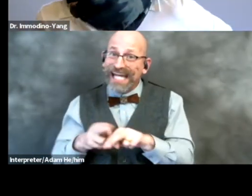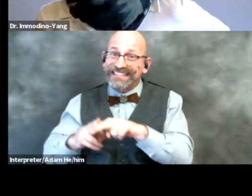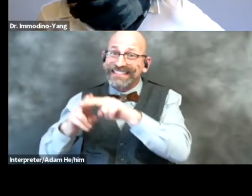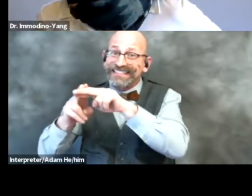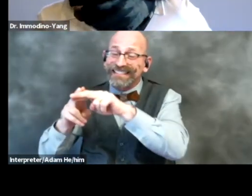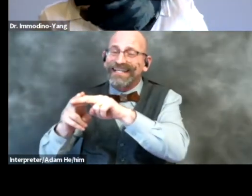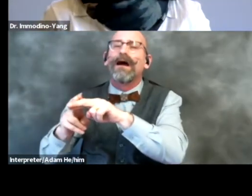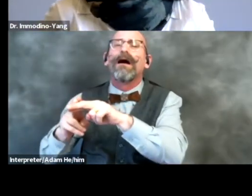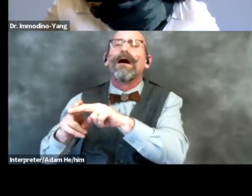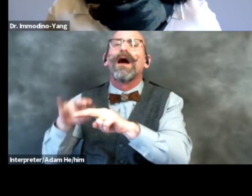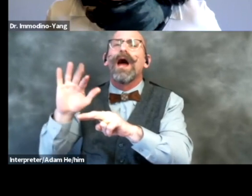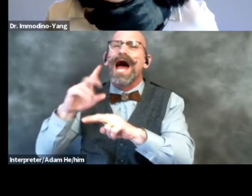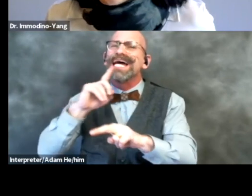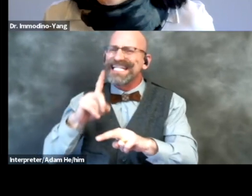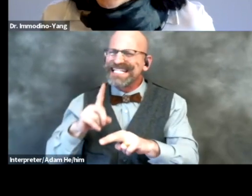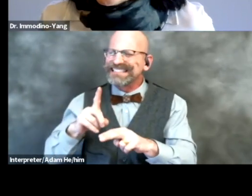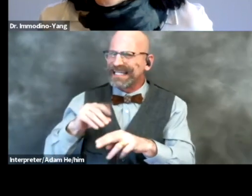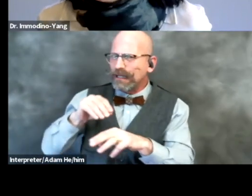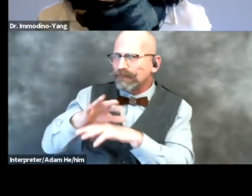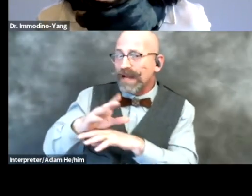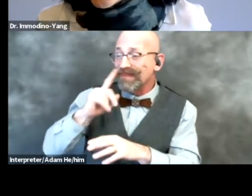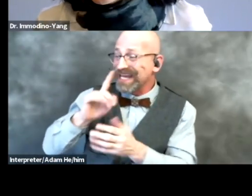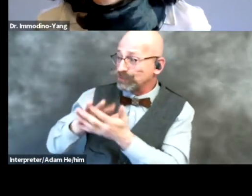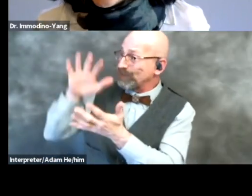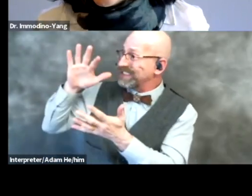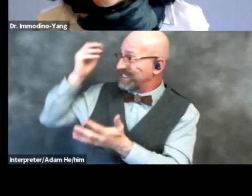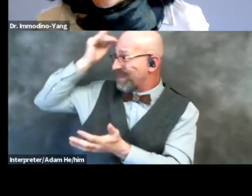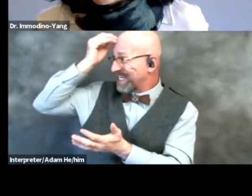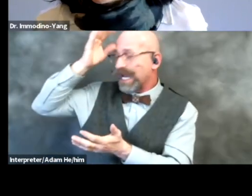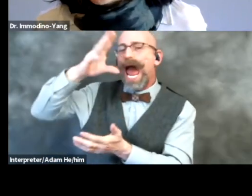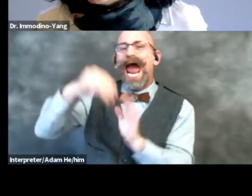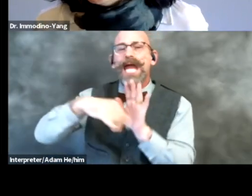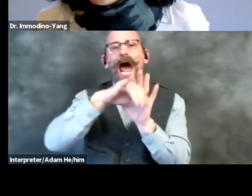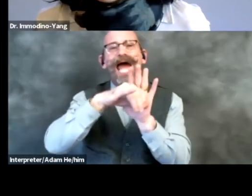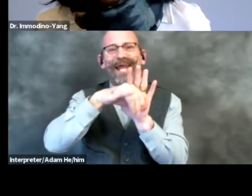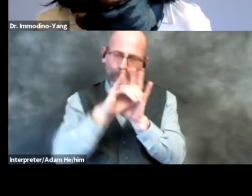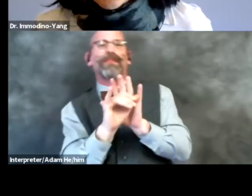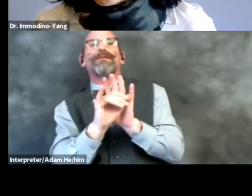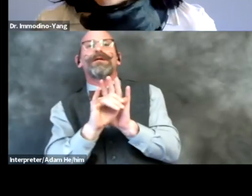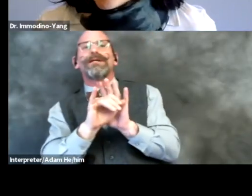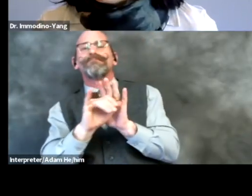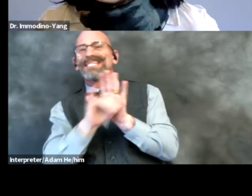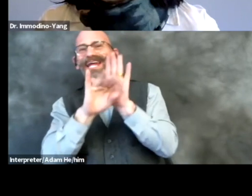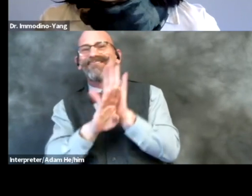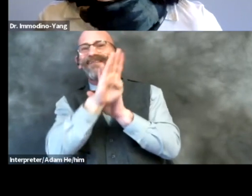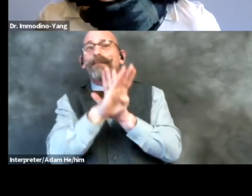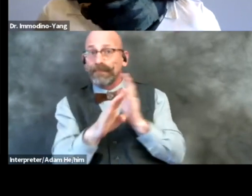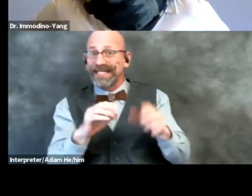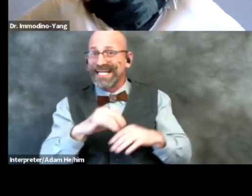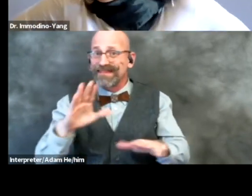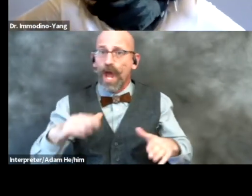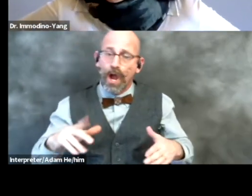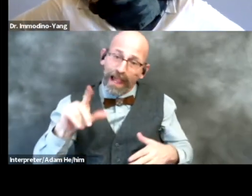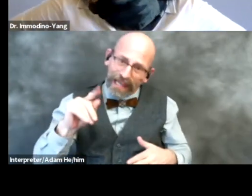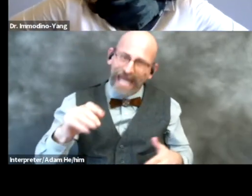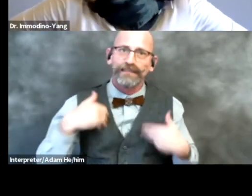on things like identity development in young adulthood or late adolescence. So these are classic measures that have